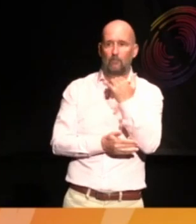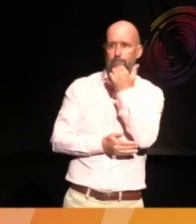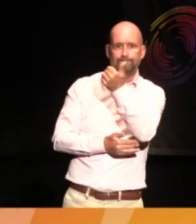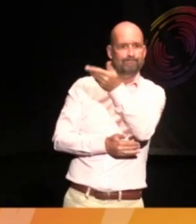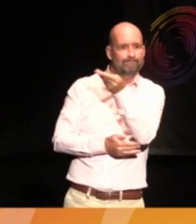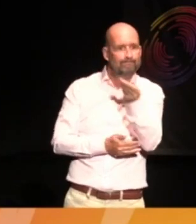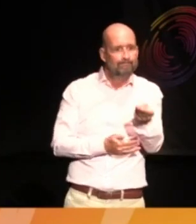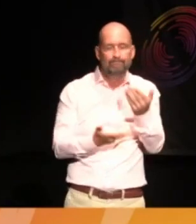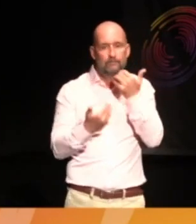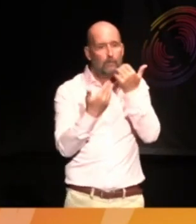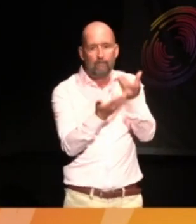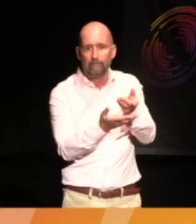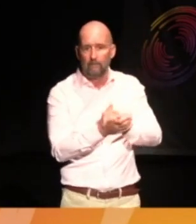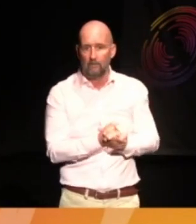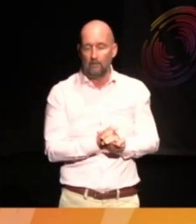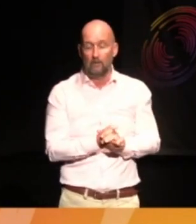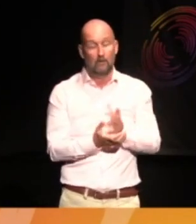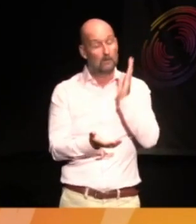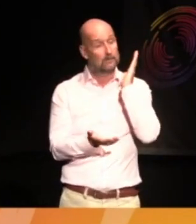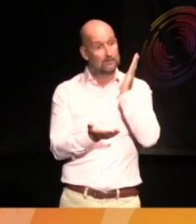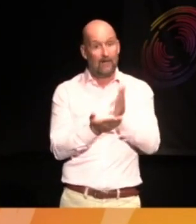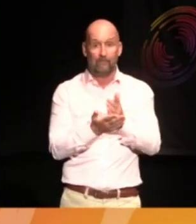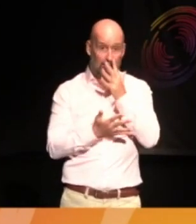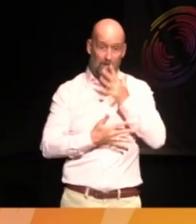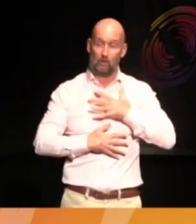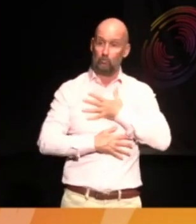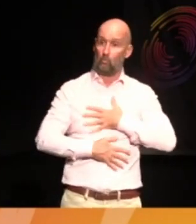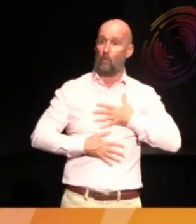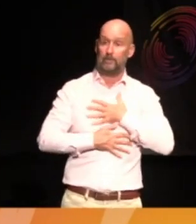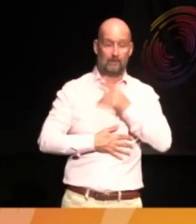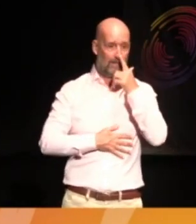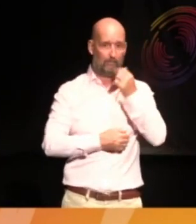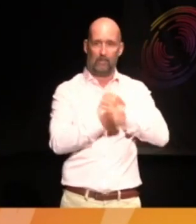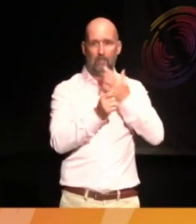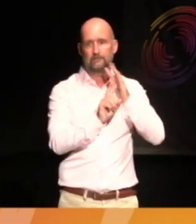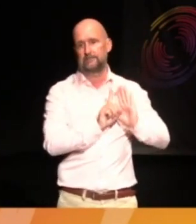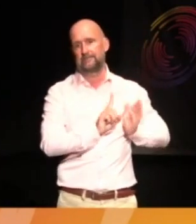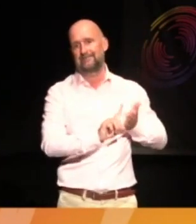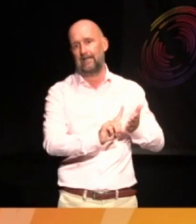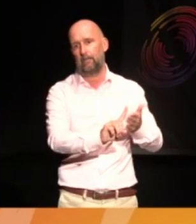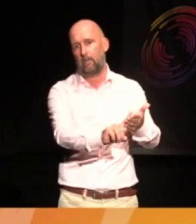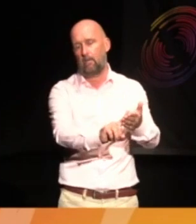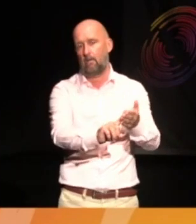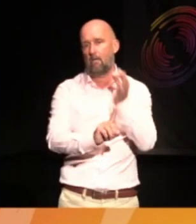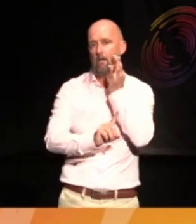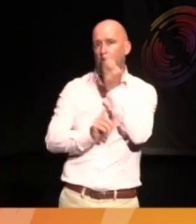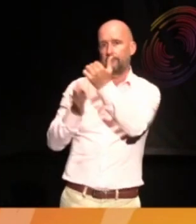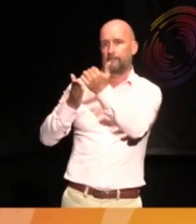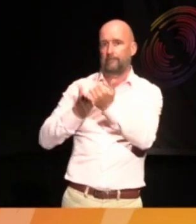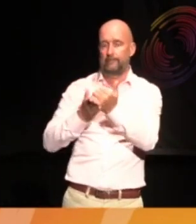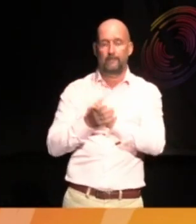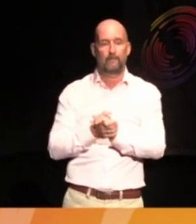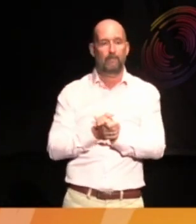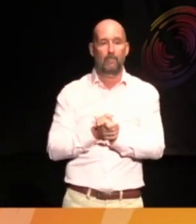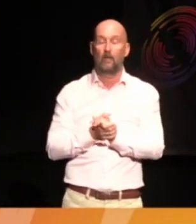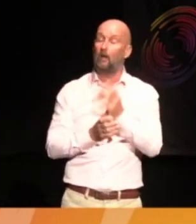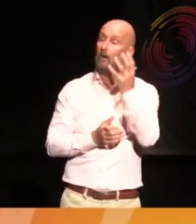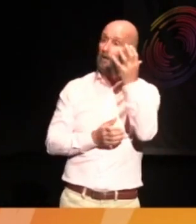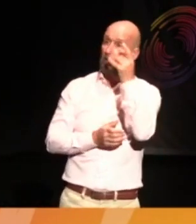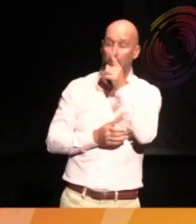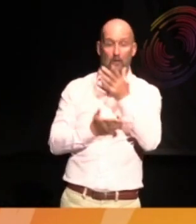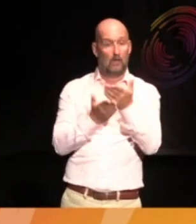often inadequate, and definitely traumatising and stigmatising. The systemic state exclusionism